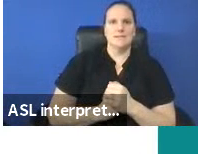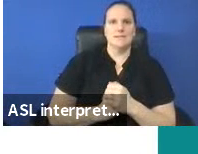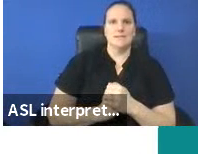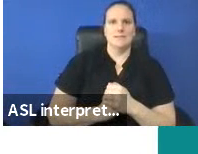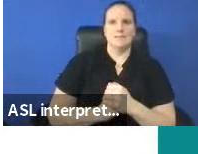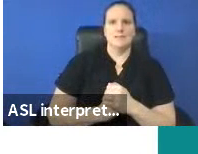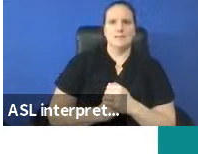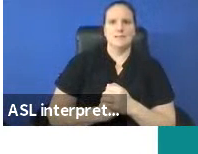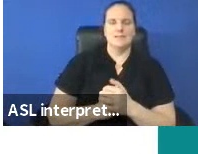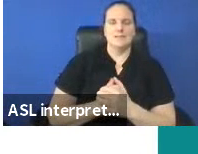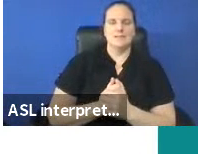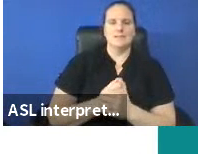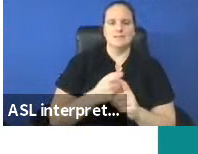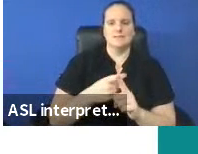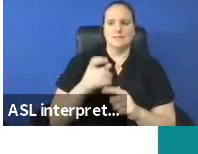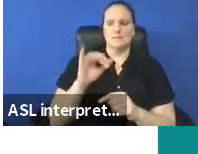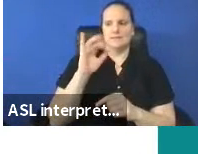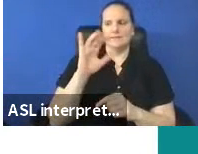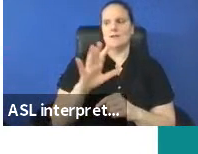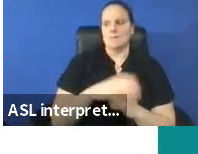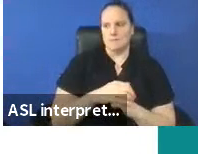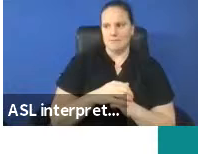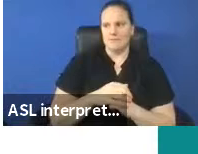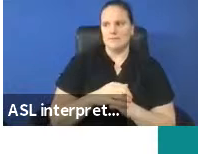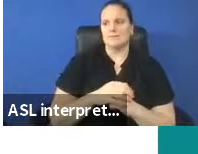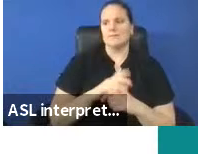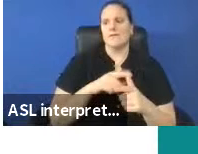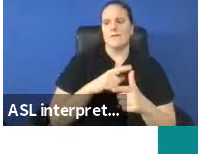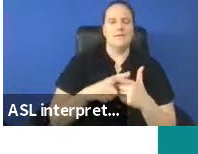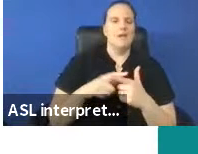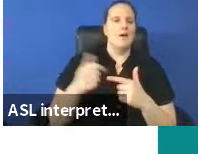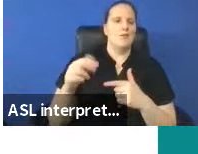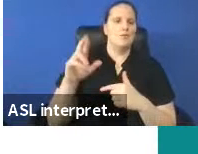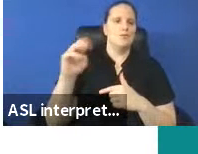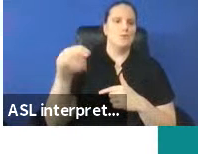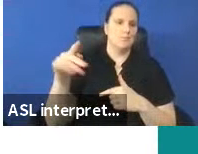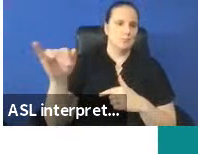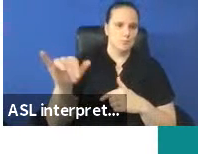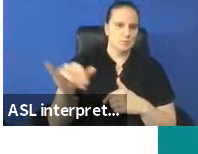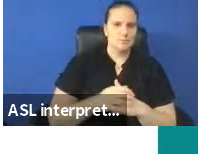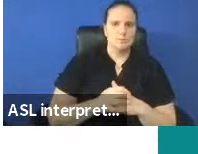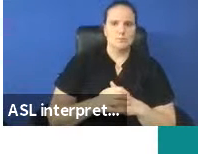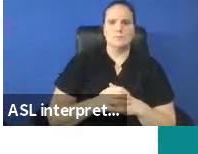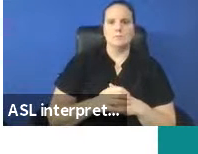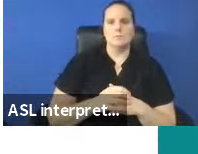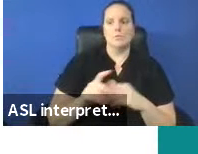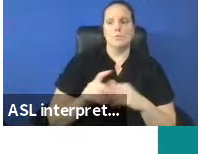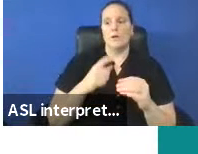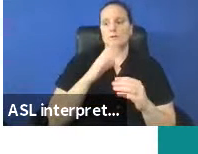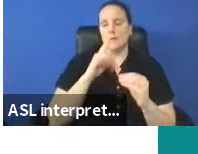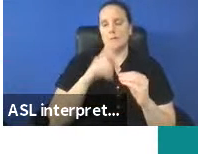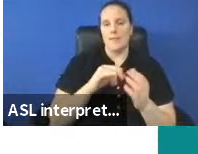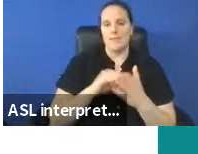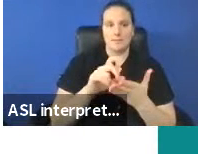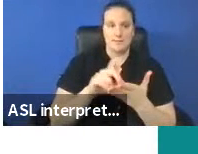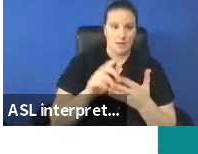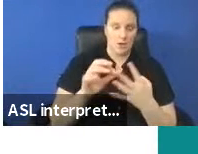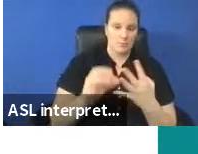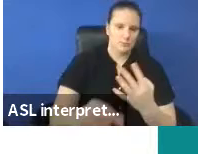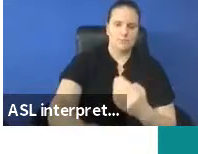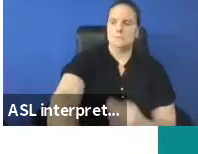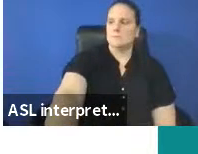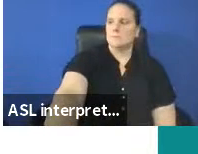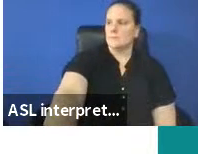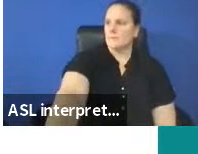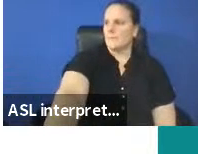onto I-5, but we've heard other ramps as well. So as I talk about the design options, I'll try